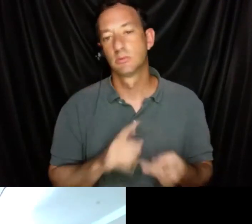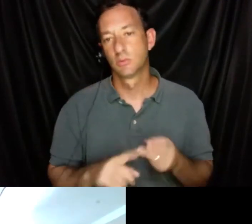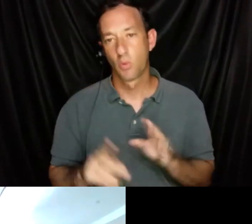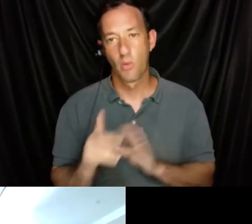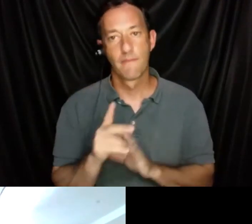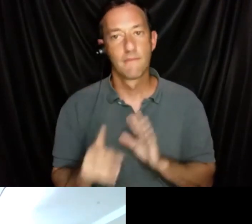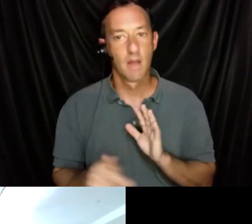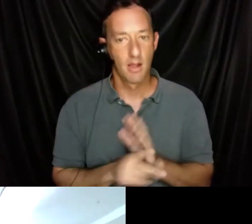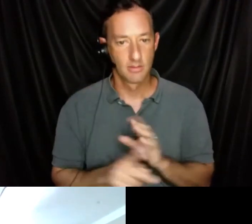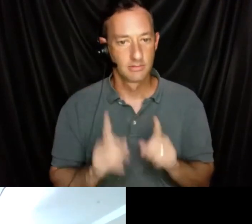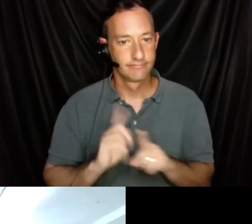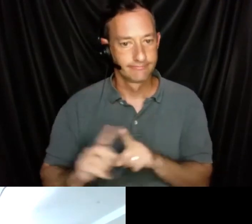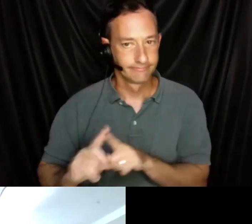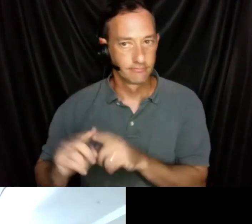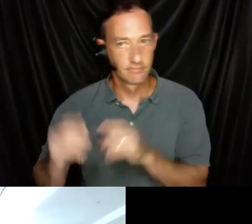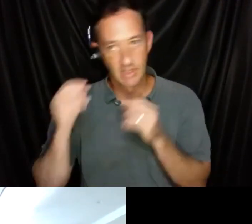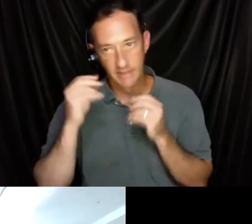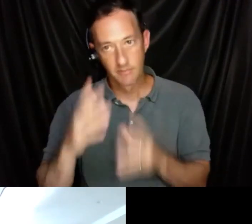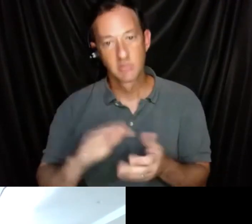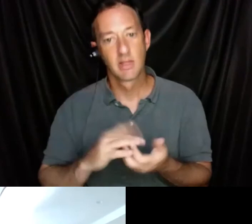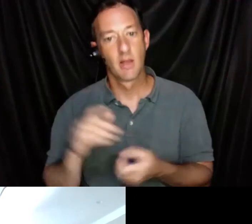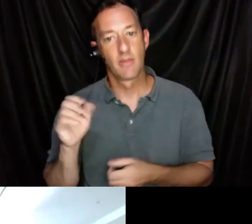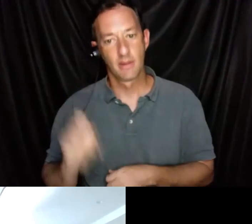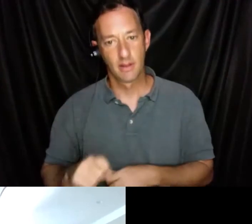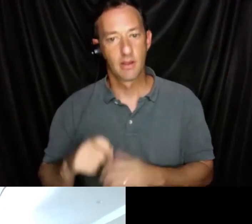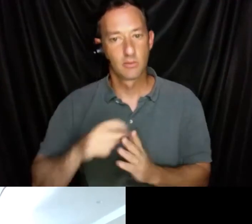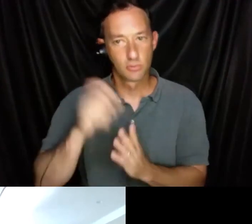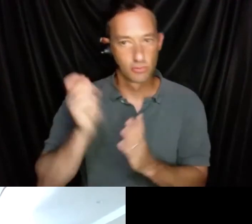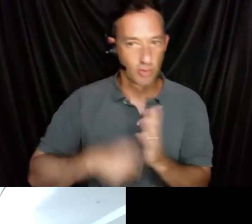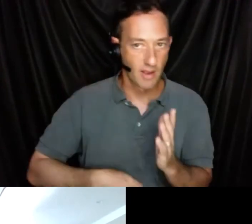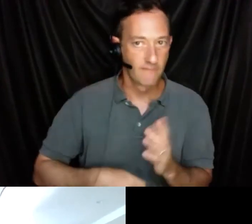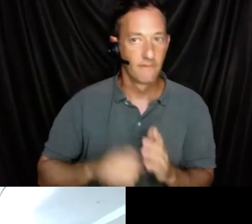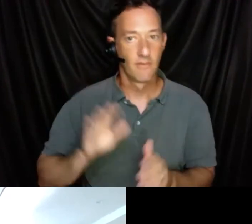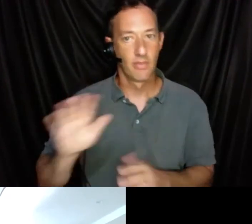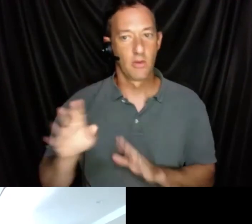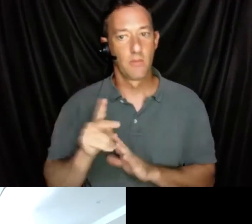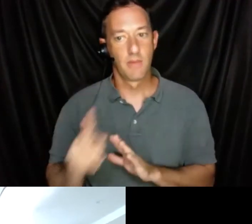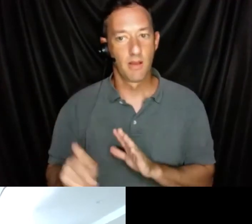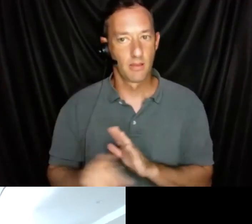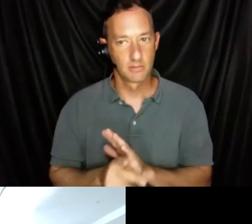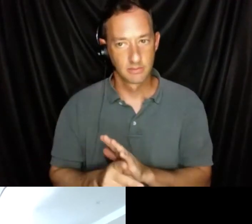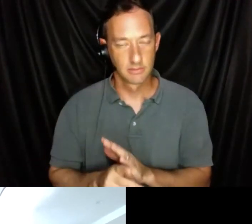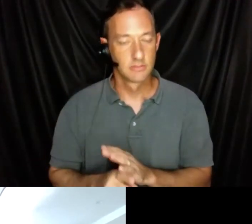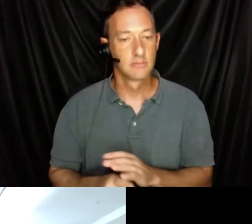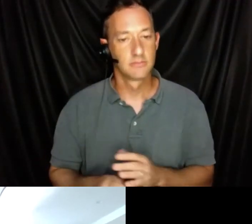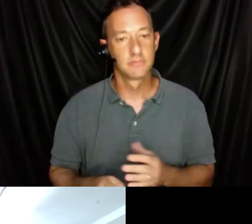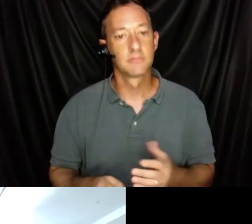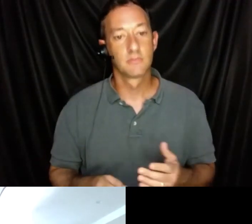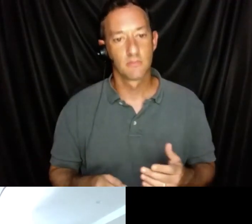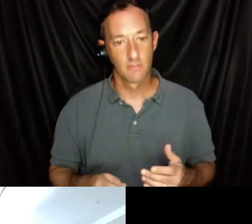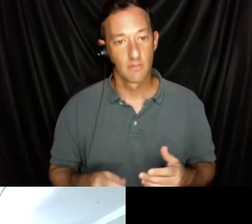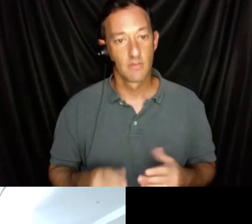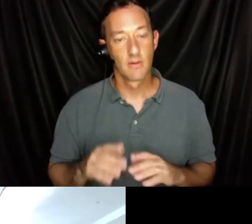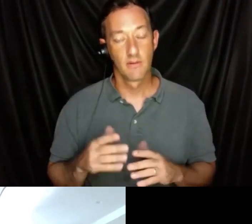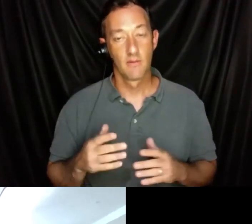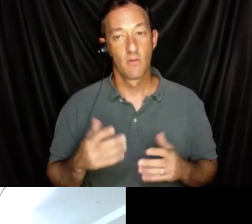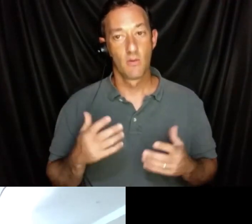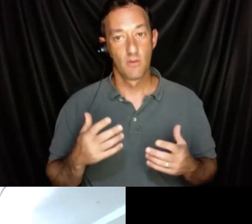policies, information around how they can craft their policies. And so that we can leave having